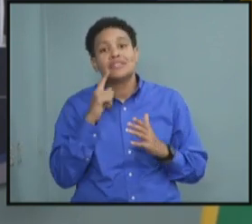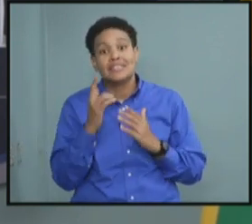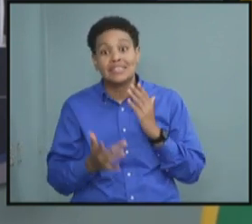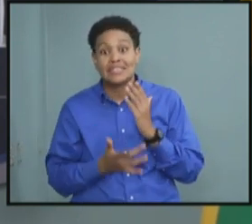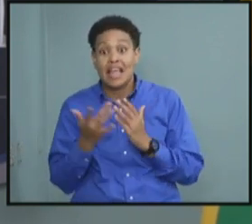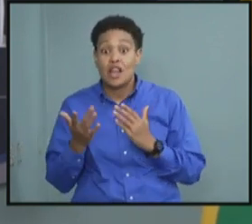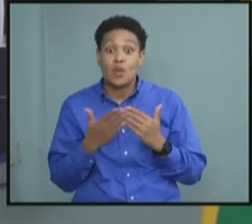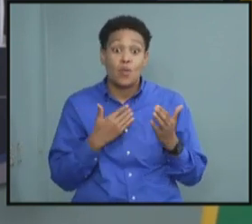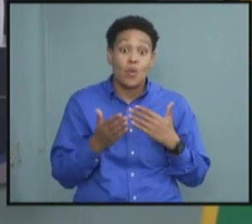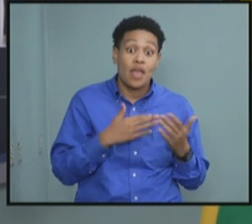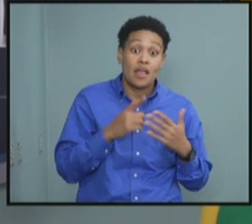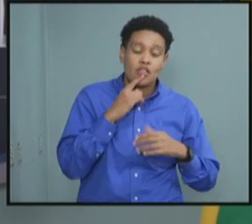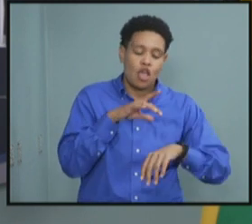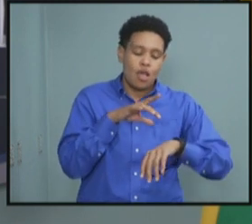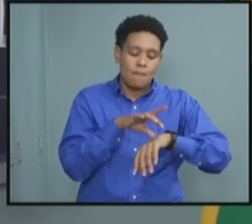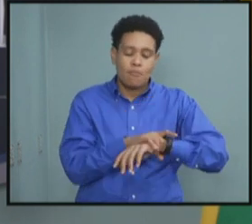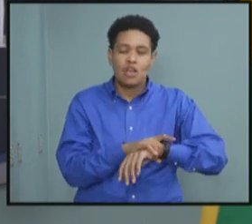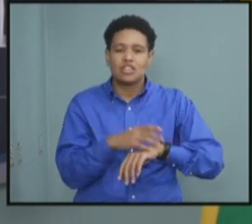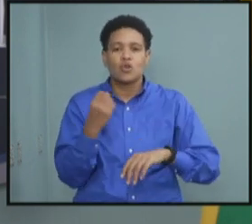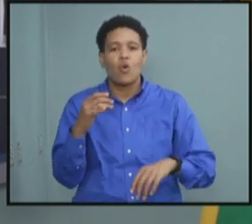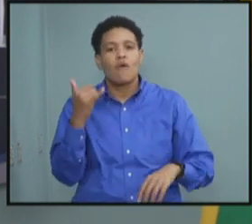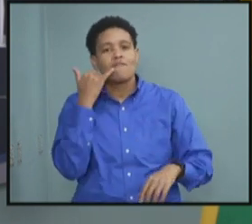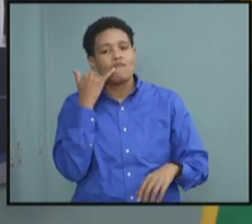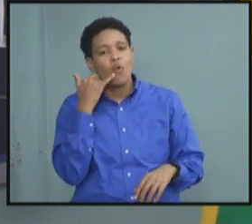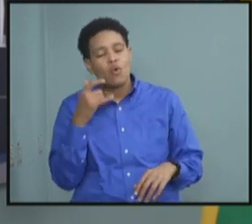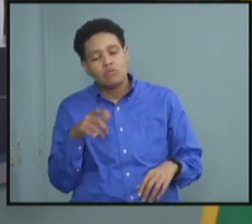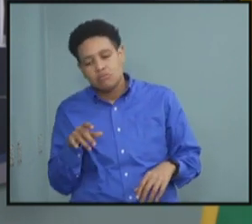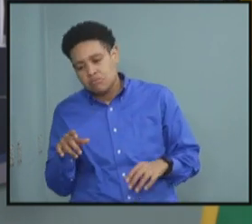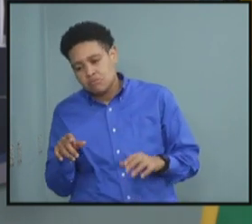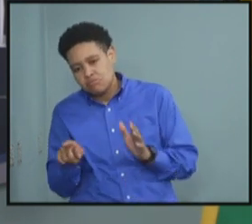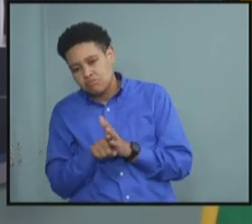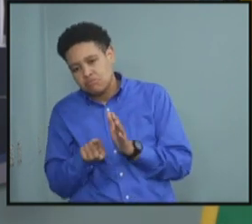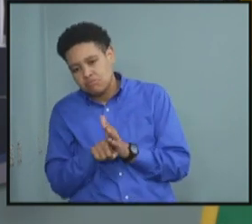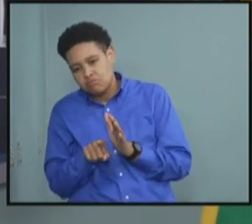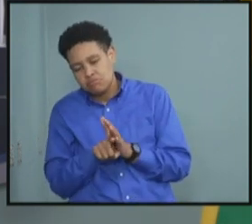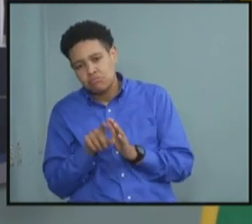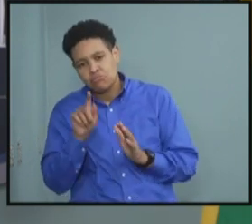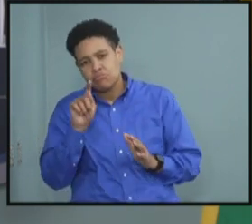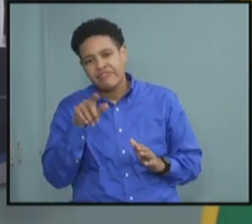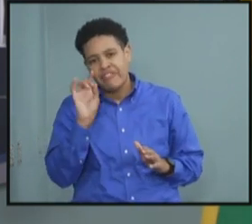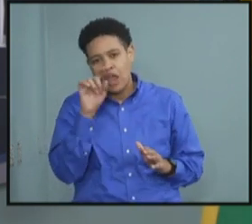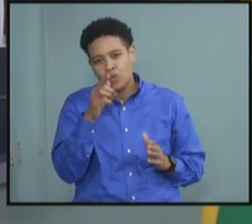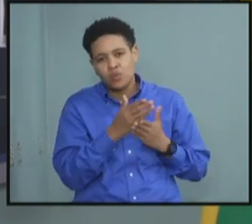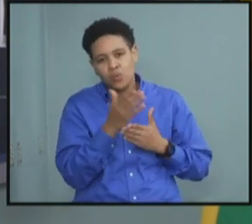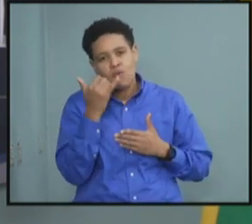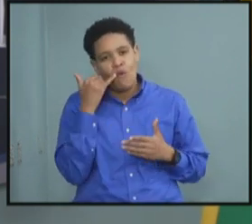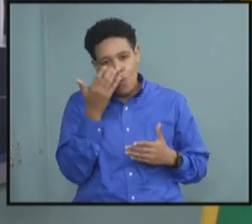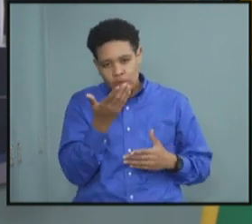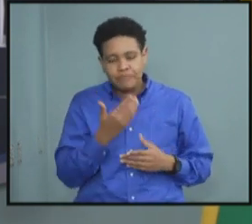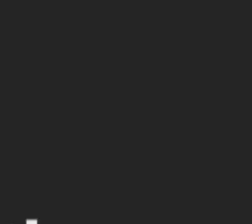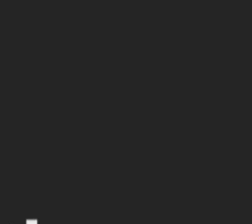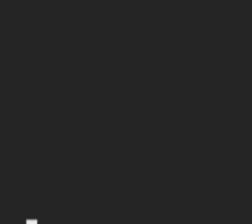technology, whether it is a bracelet or tracking by phone. Okay, second question.